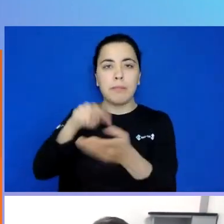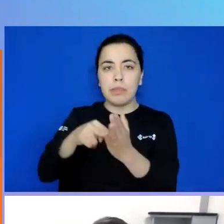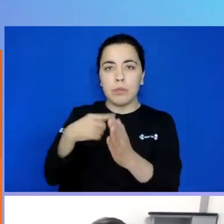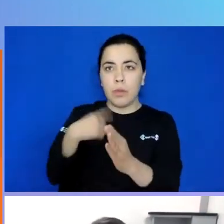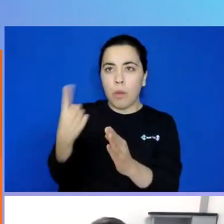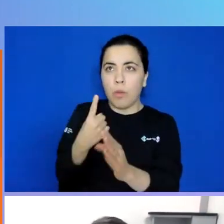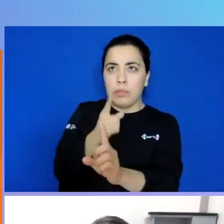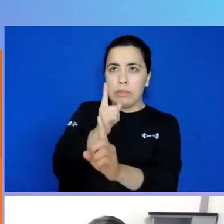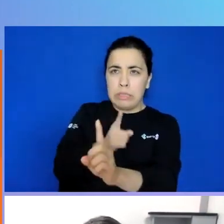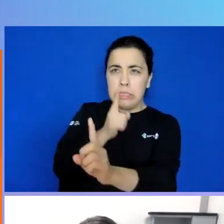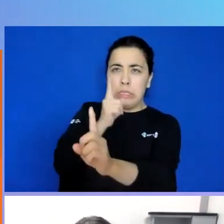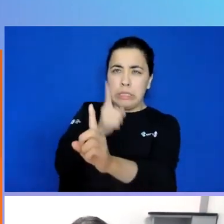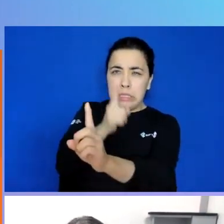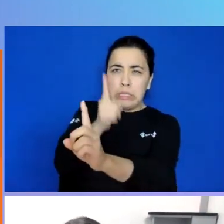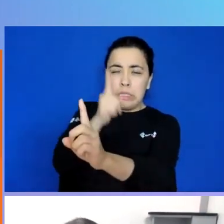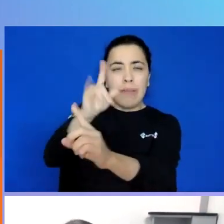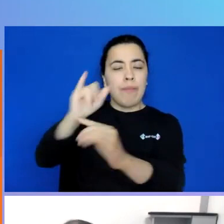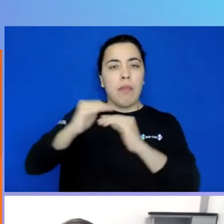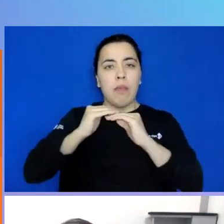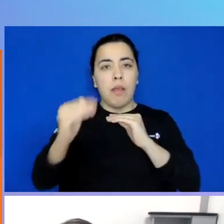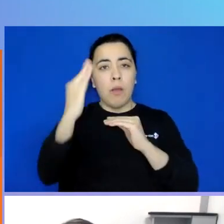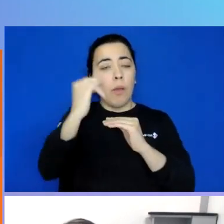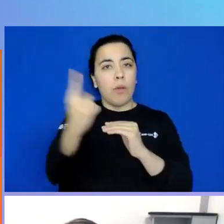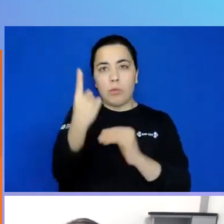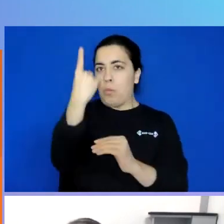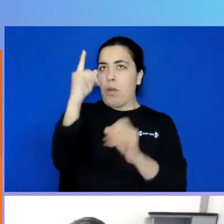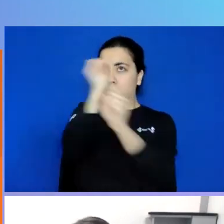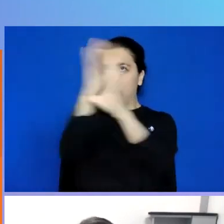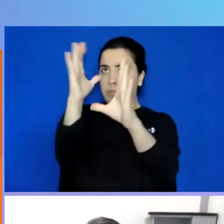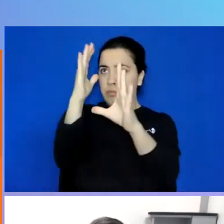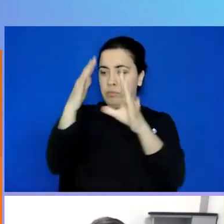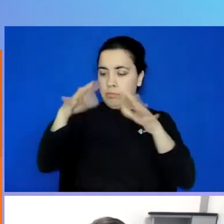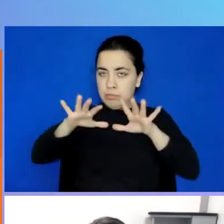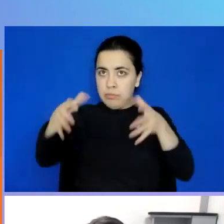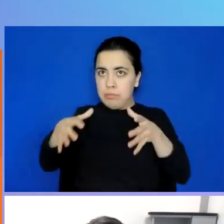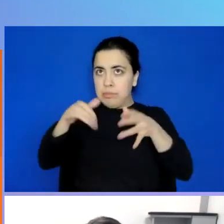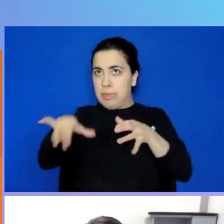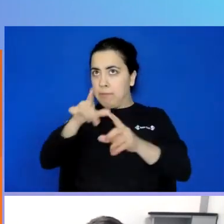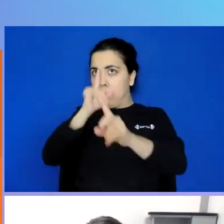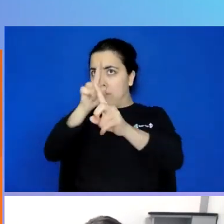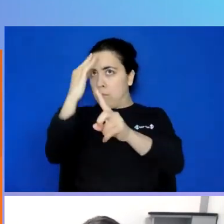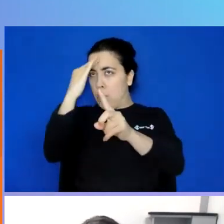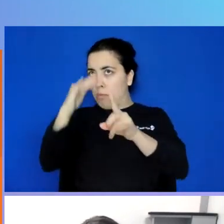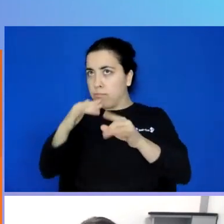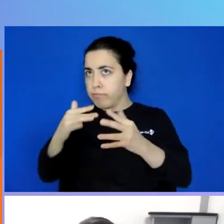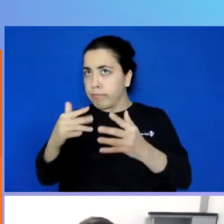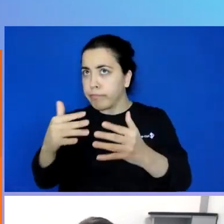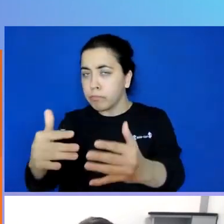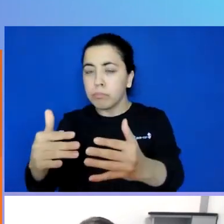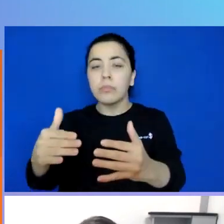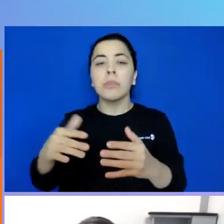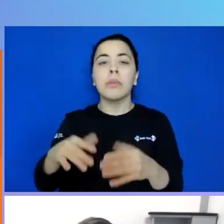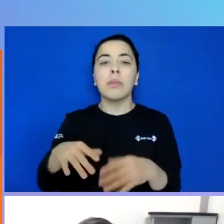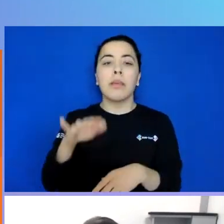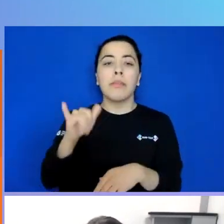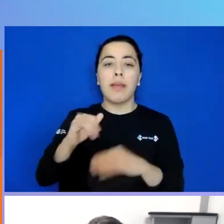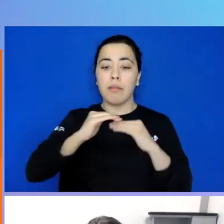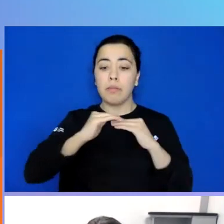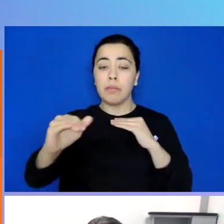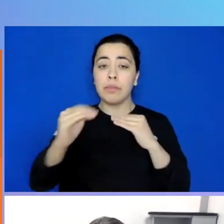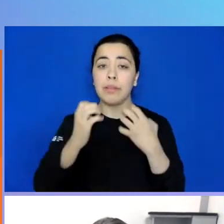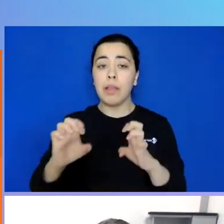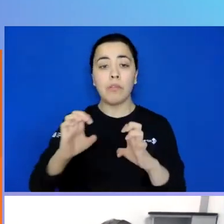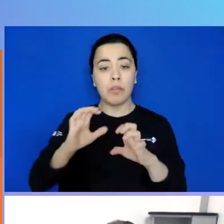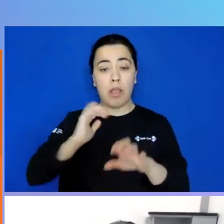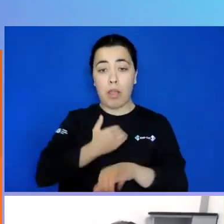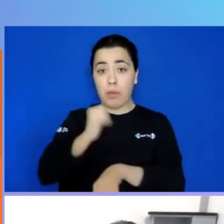moving towards. So I call it a constant because we're always moving in that direction. Linear effort is our current work towards the goal, and it's measured